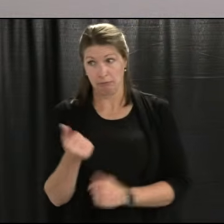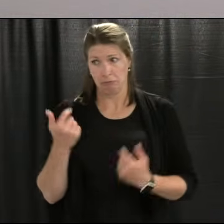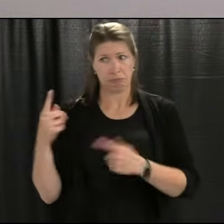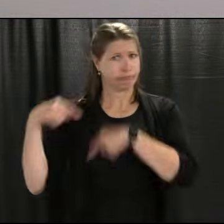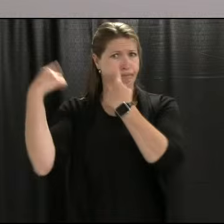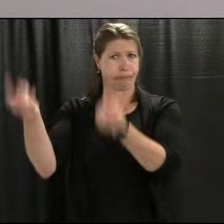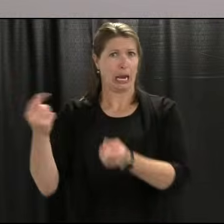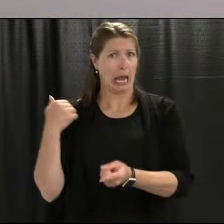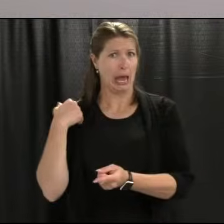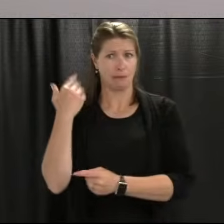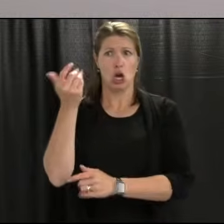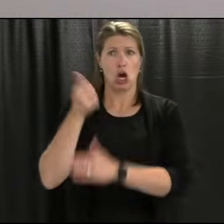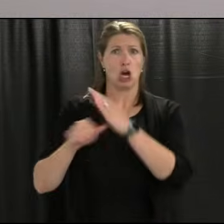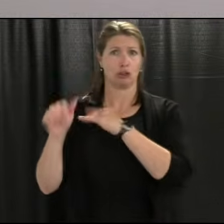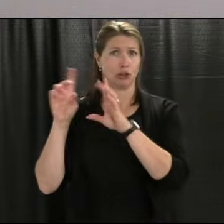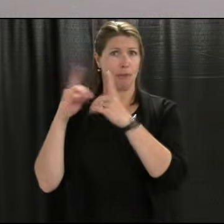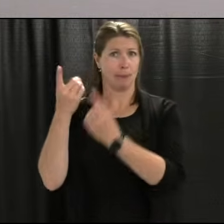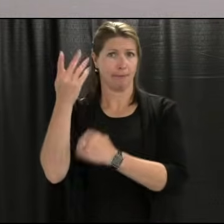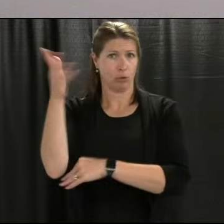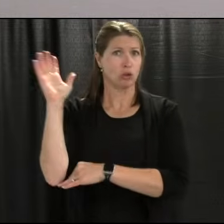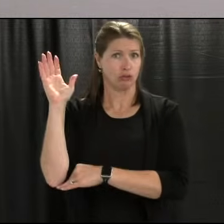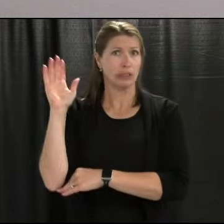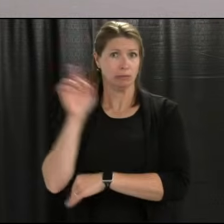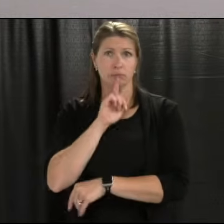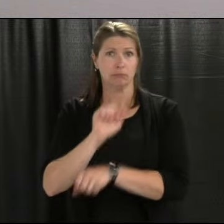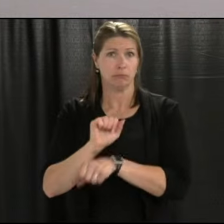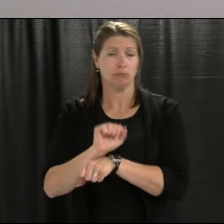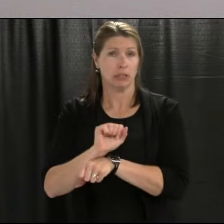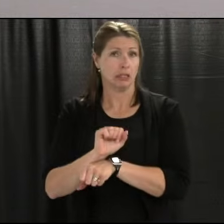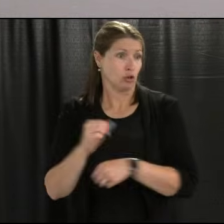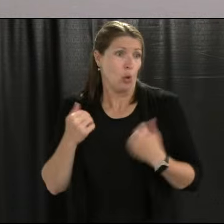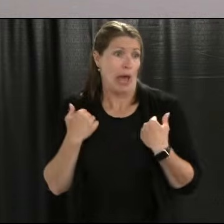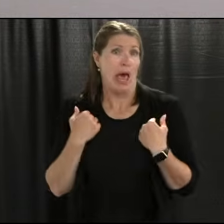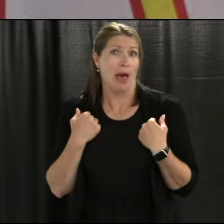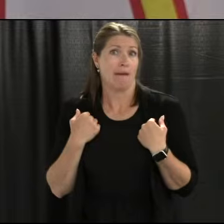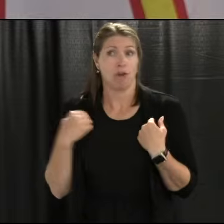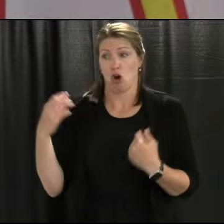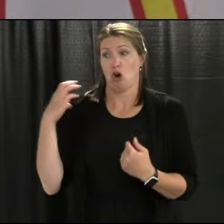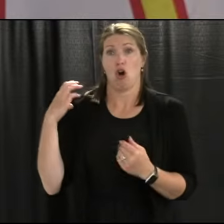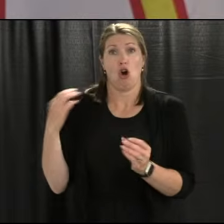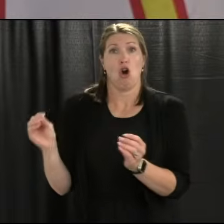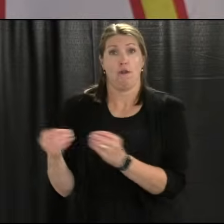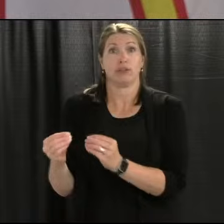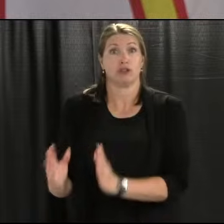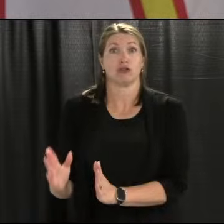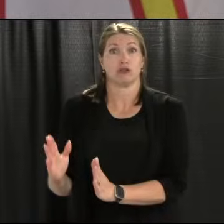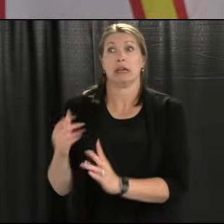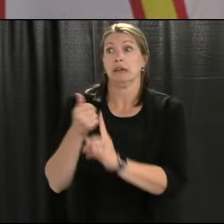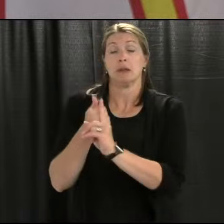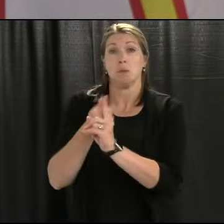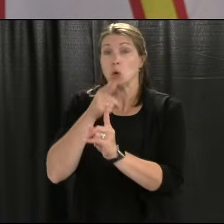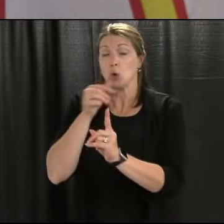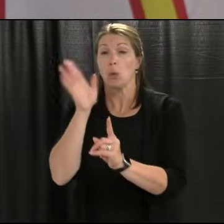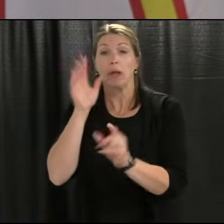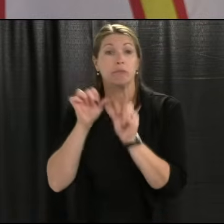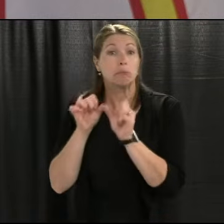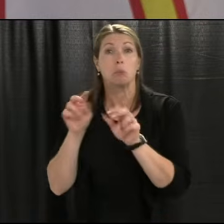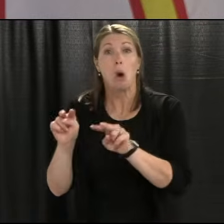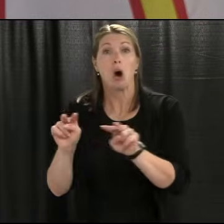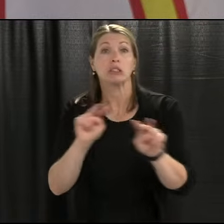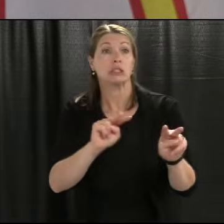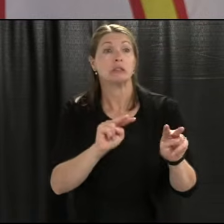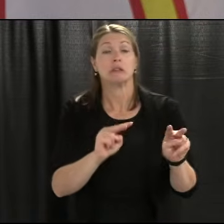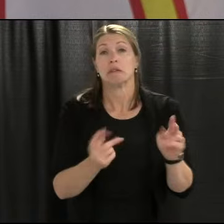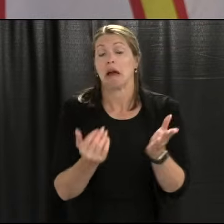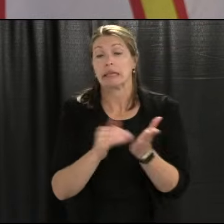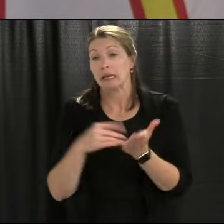on the authority and the power that we have. So we have officers, enforcement officers, that will look at enforcing this, no different than the increase in fines that